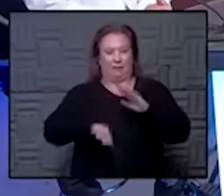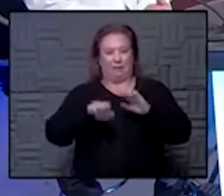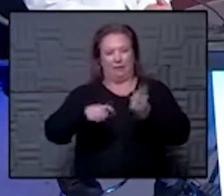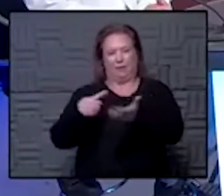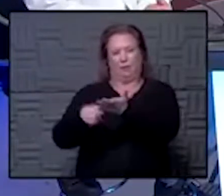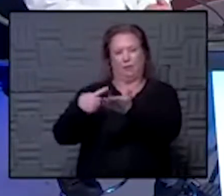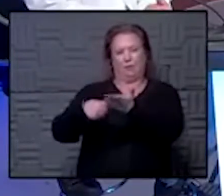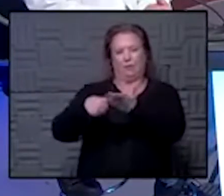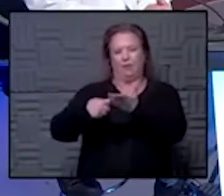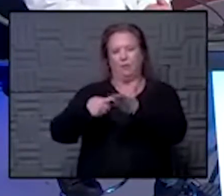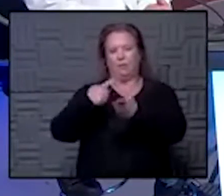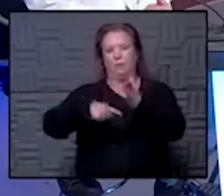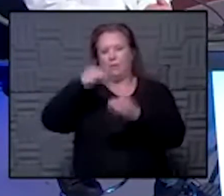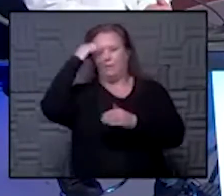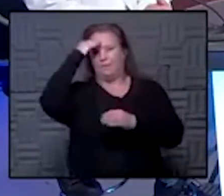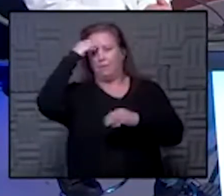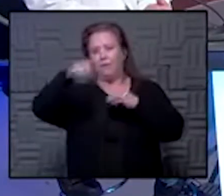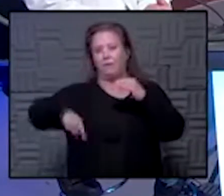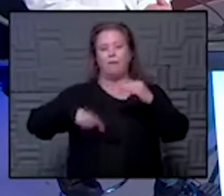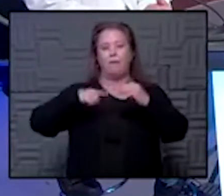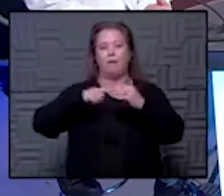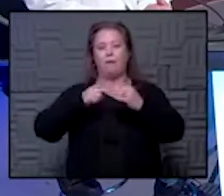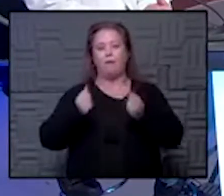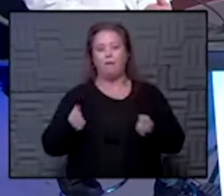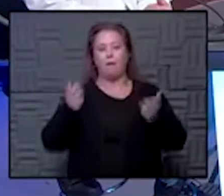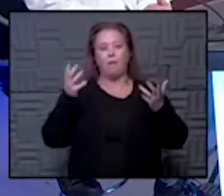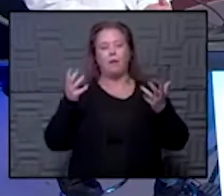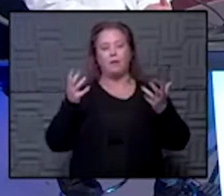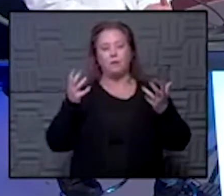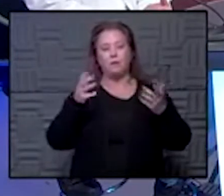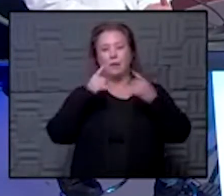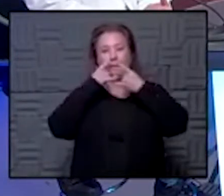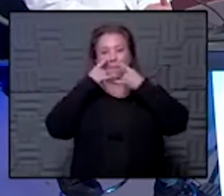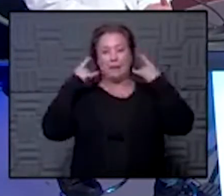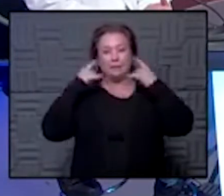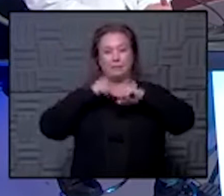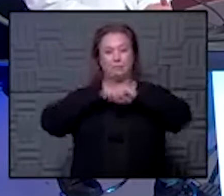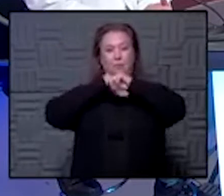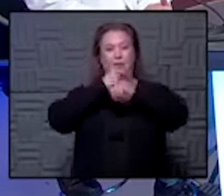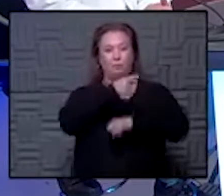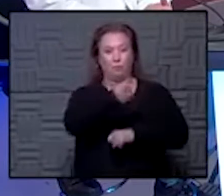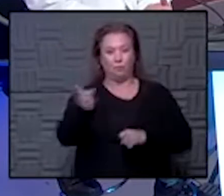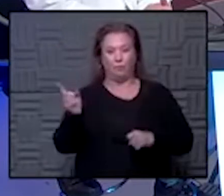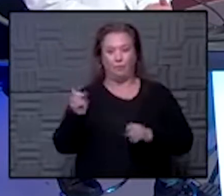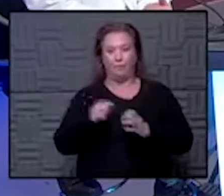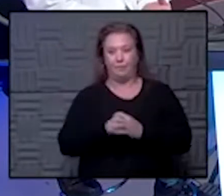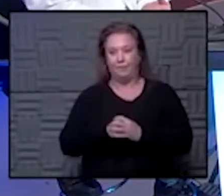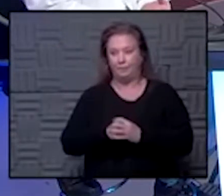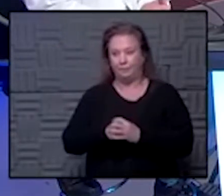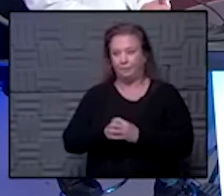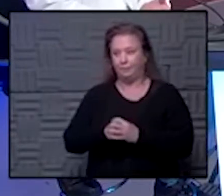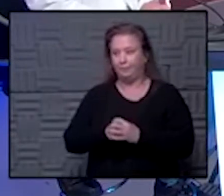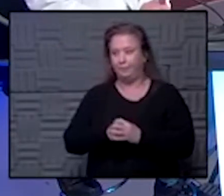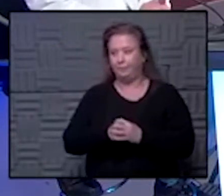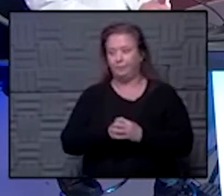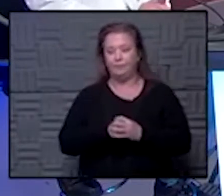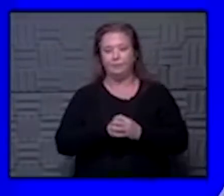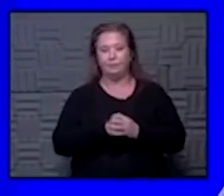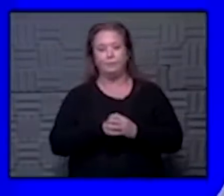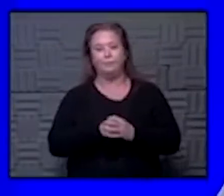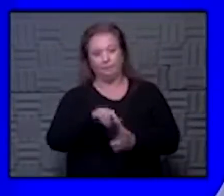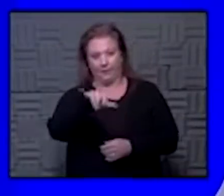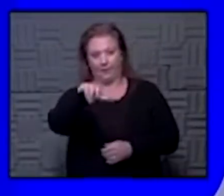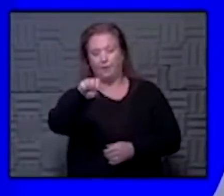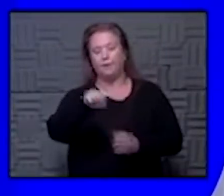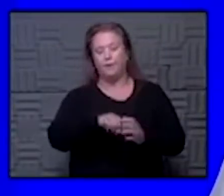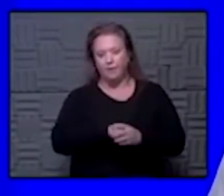about what do we know about how much masks protect you? Mm-hmm. Dr. Hawkinson.